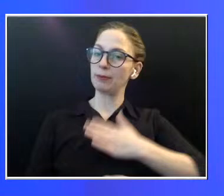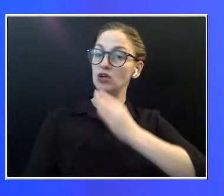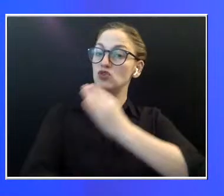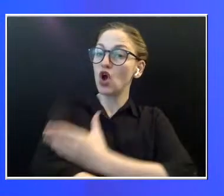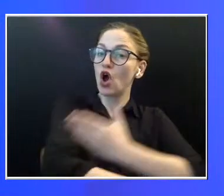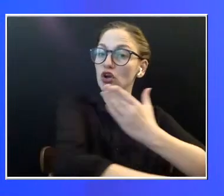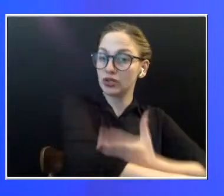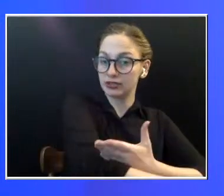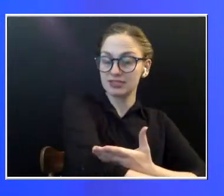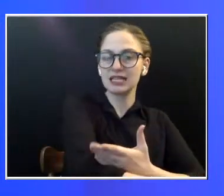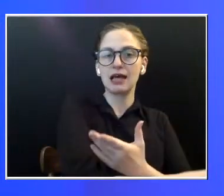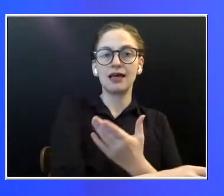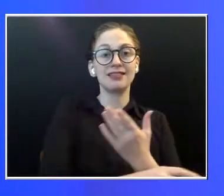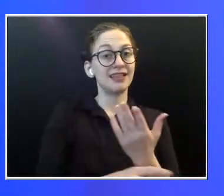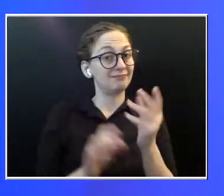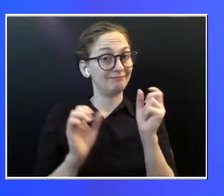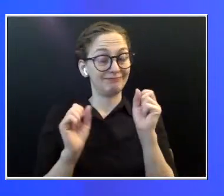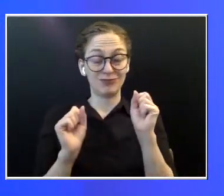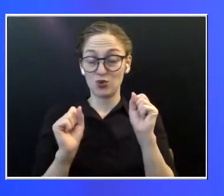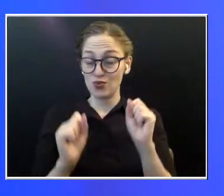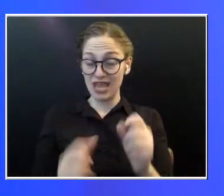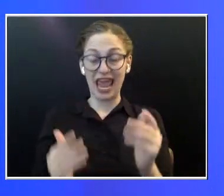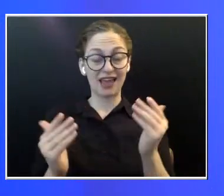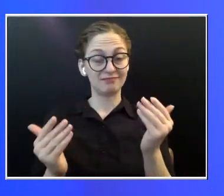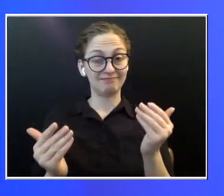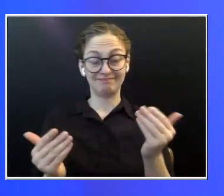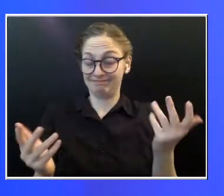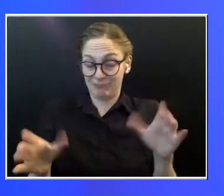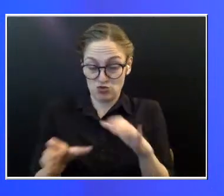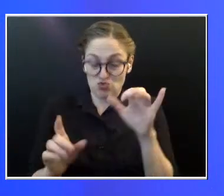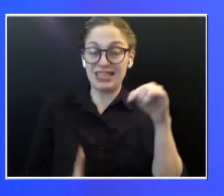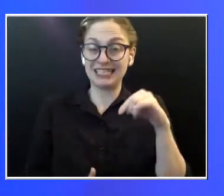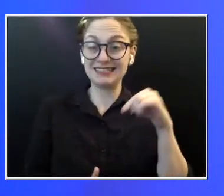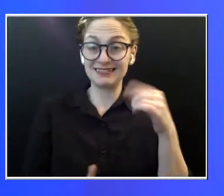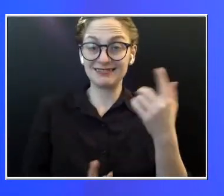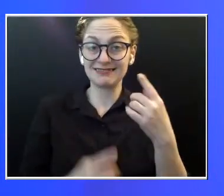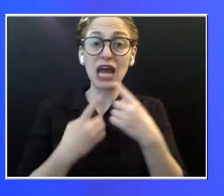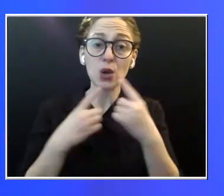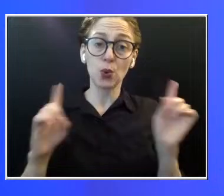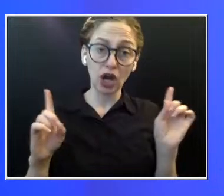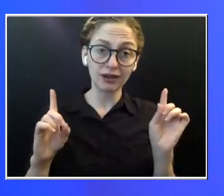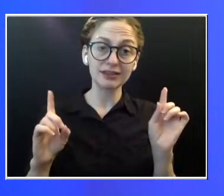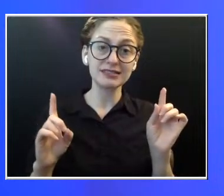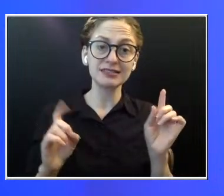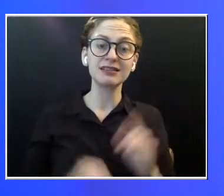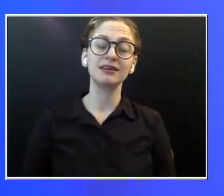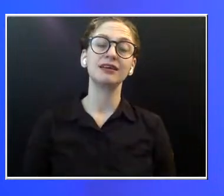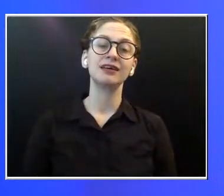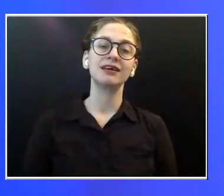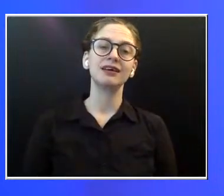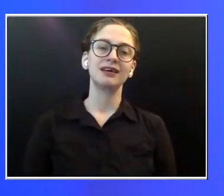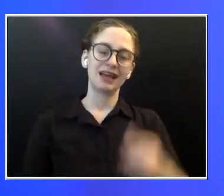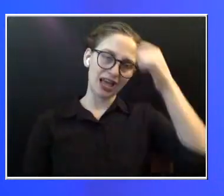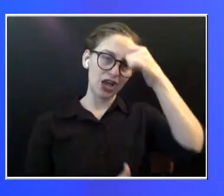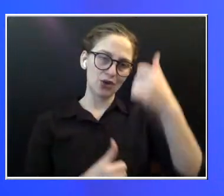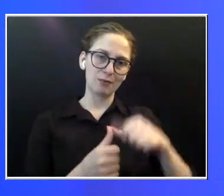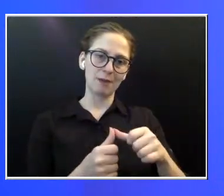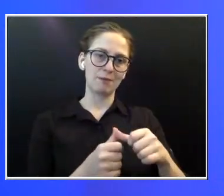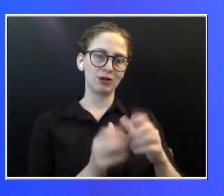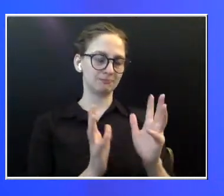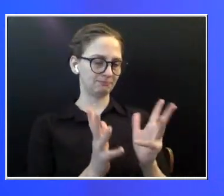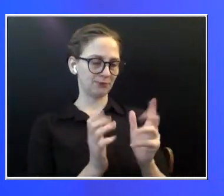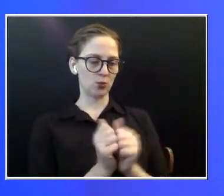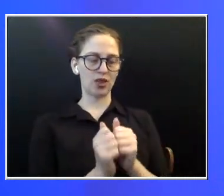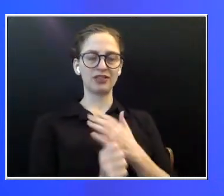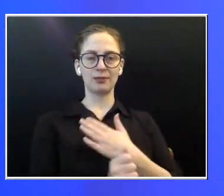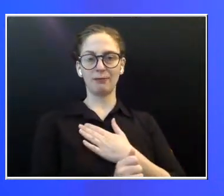works. I remember having a conversation with my then junior in high school and trying to explain all this to her because it's